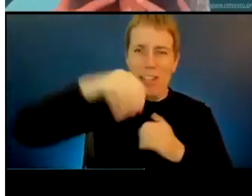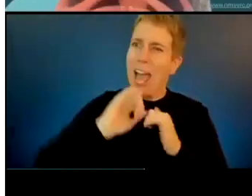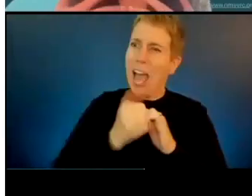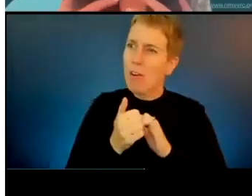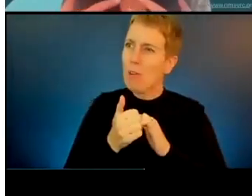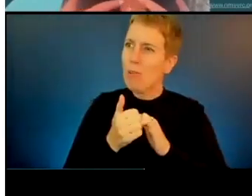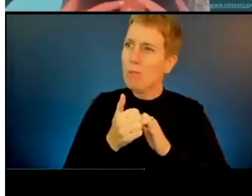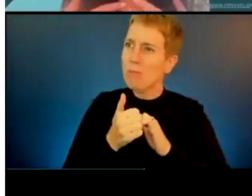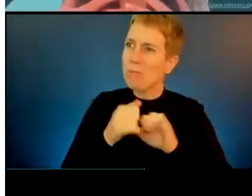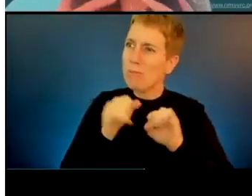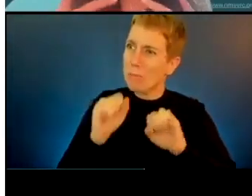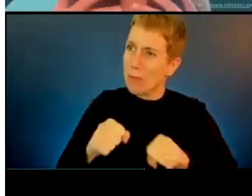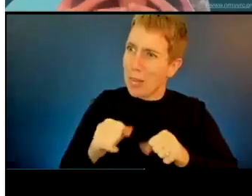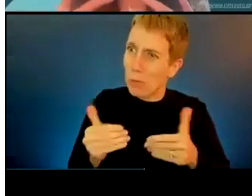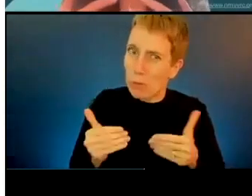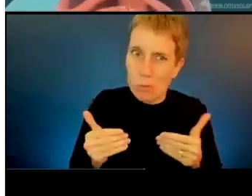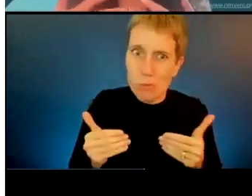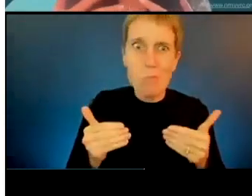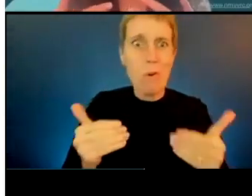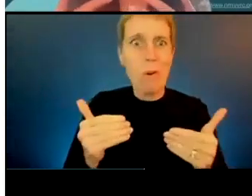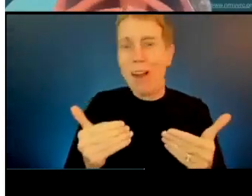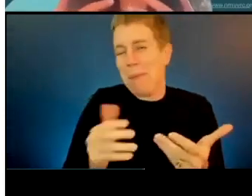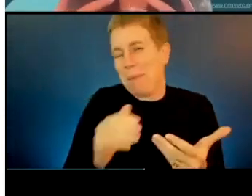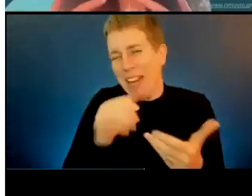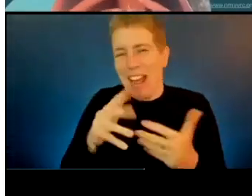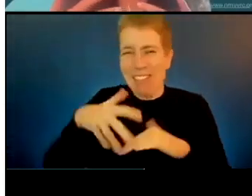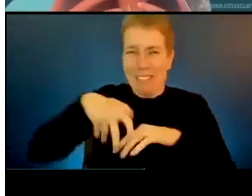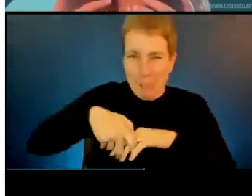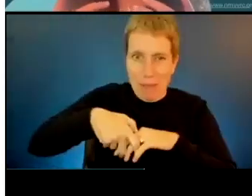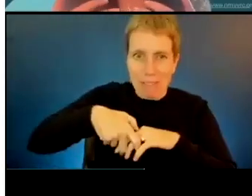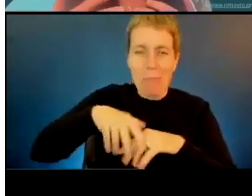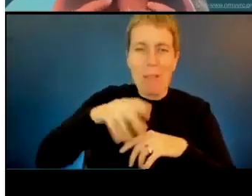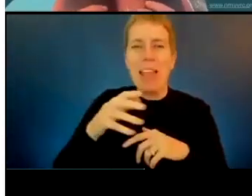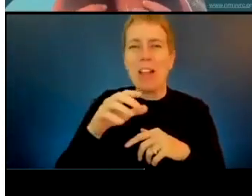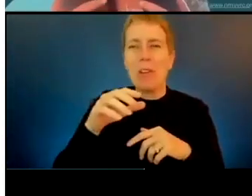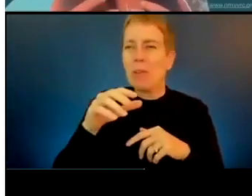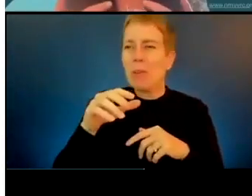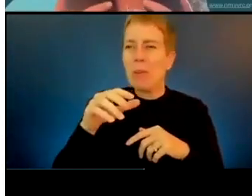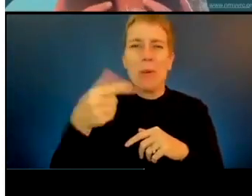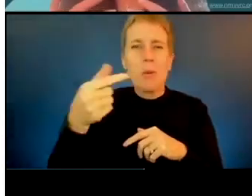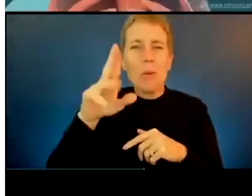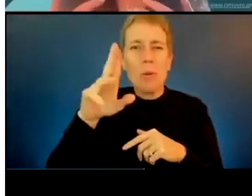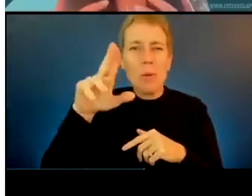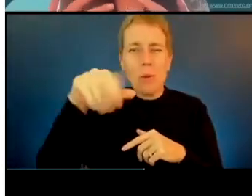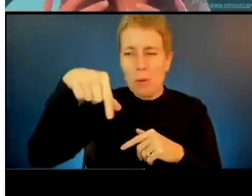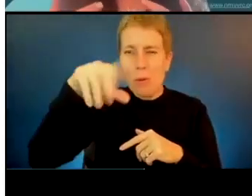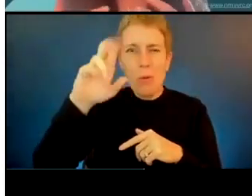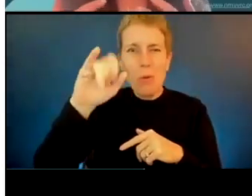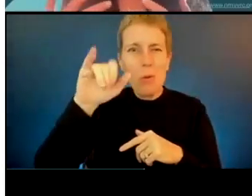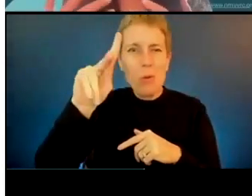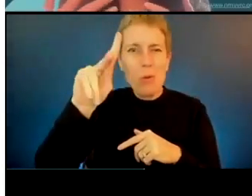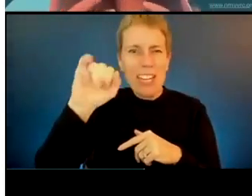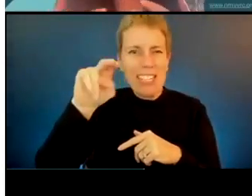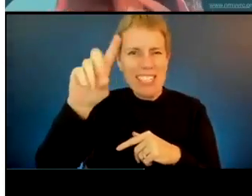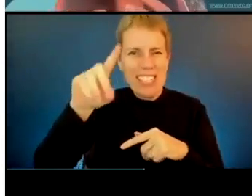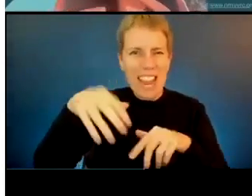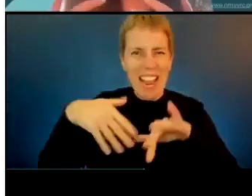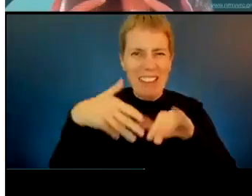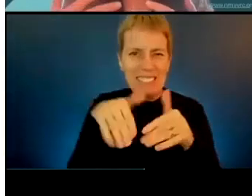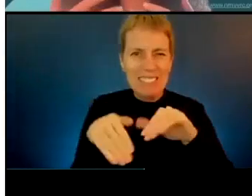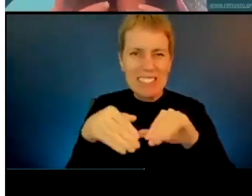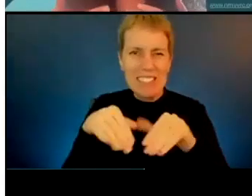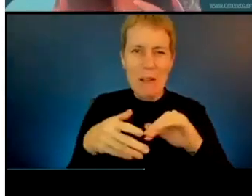like maybe quicksand even. And so the first step is really maybe to just gently wiggle your knees, maybe